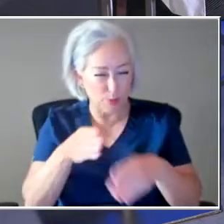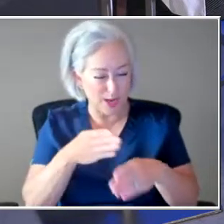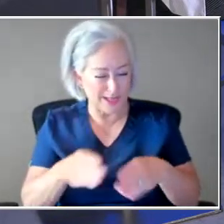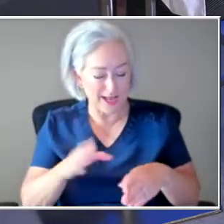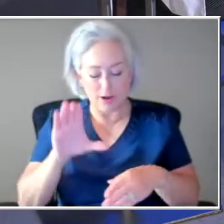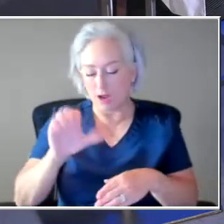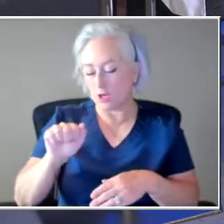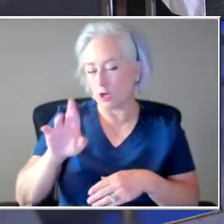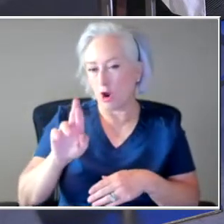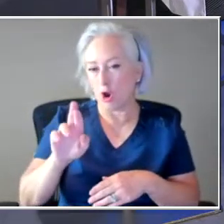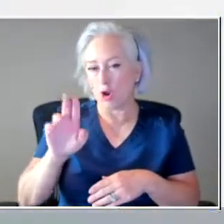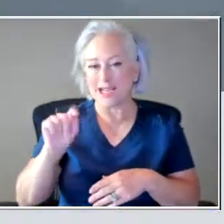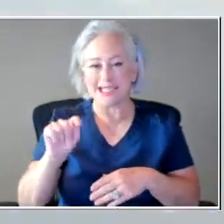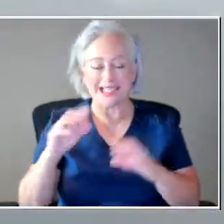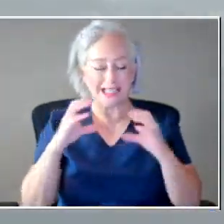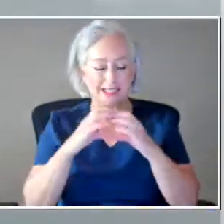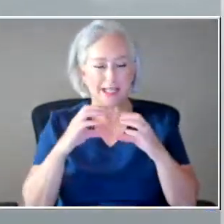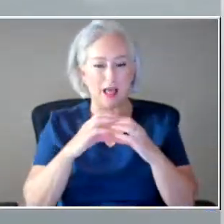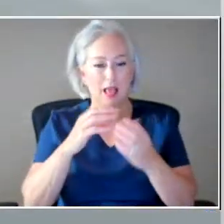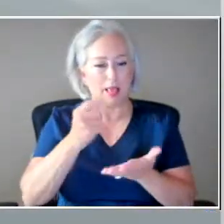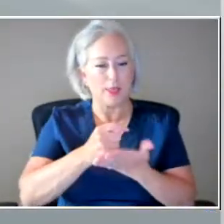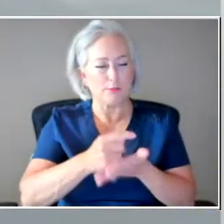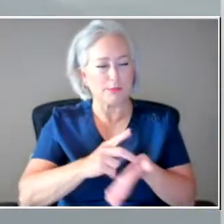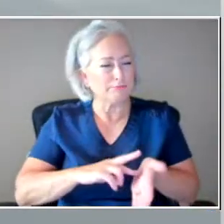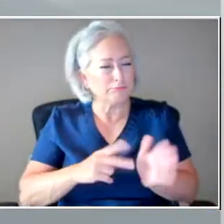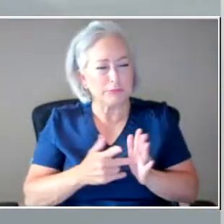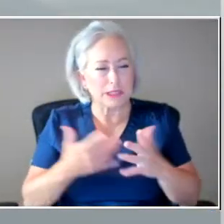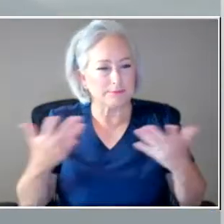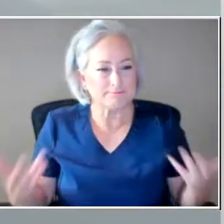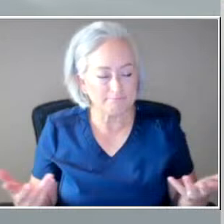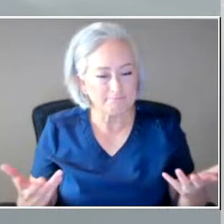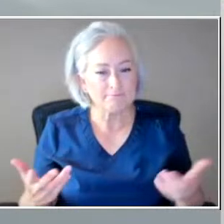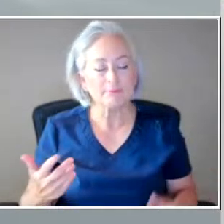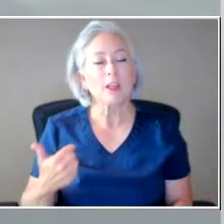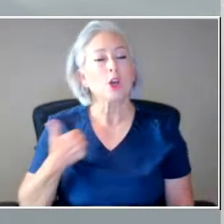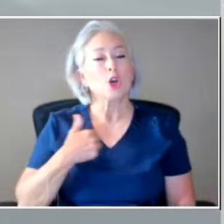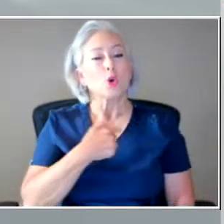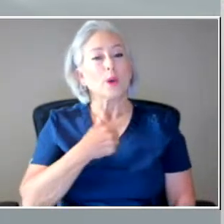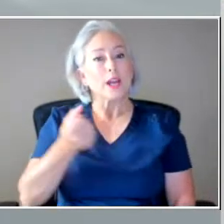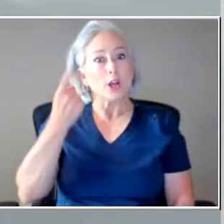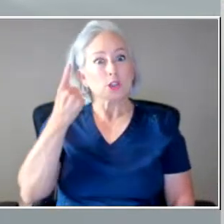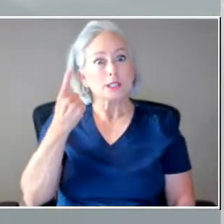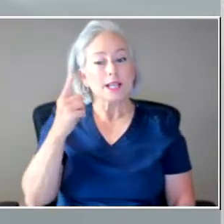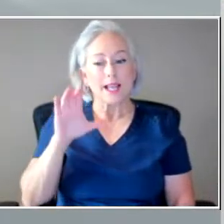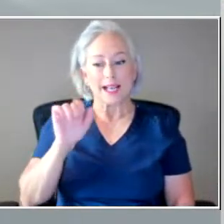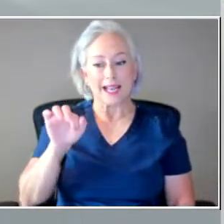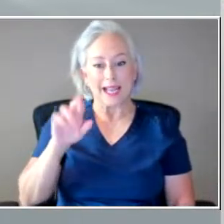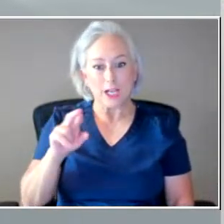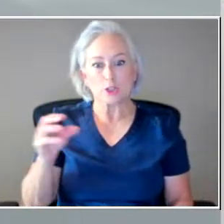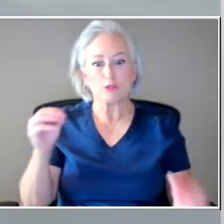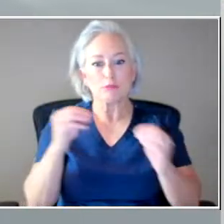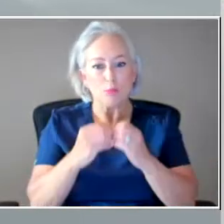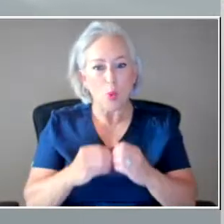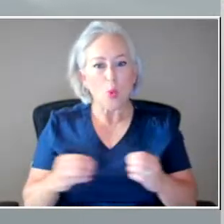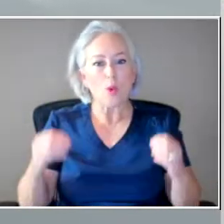therapy is and what it's doing. Absolutely. As we've understood cancer better and better over the years on the shoulders of men and women in laboratories throughout